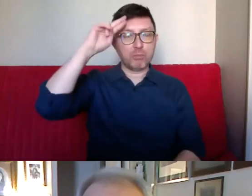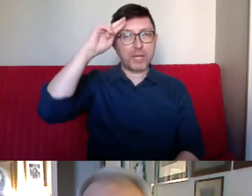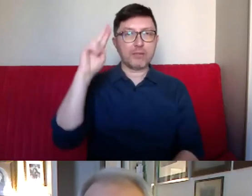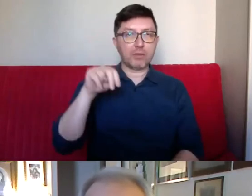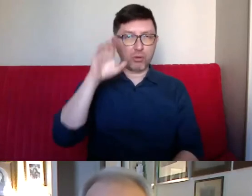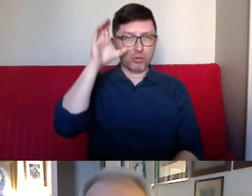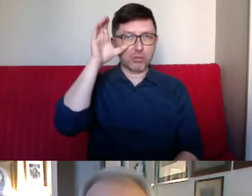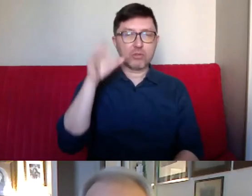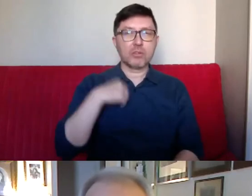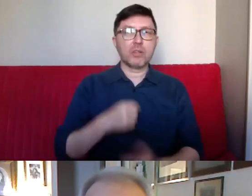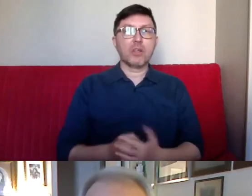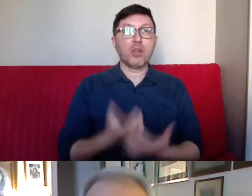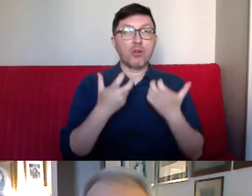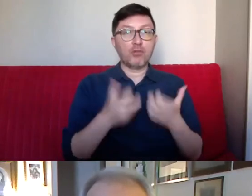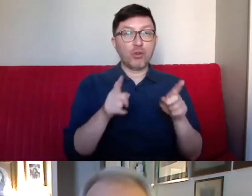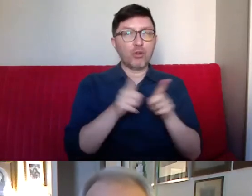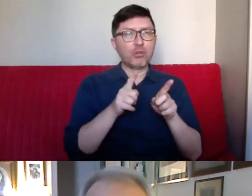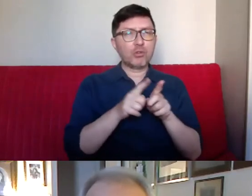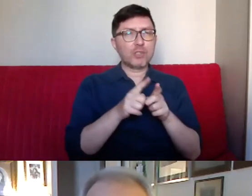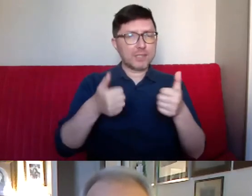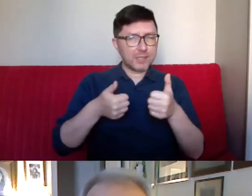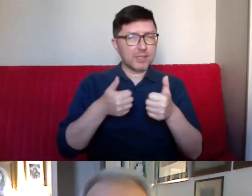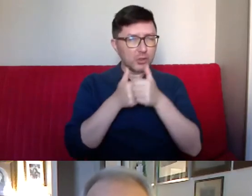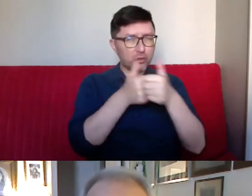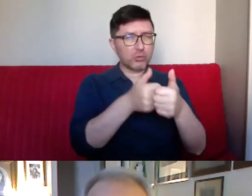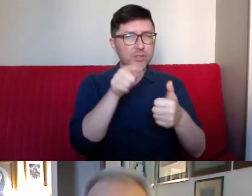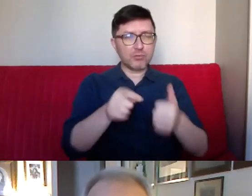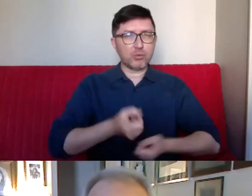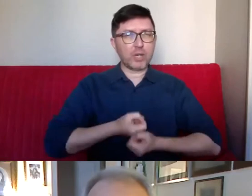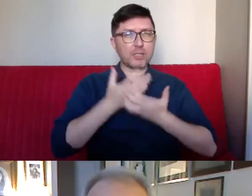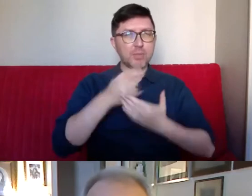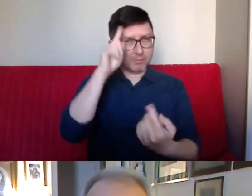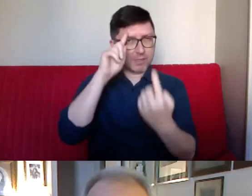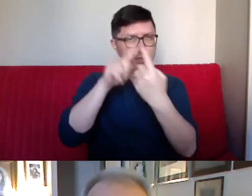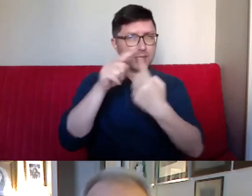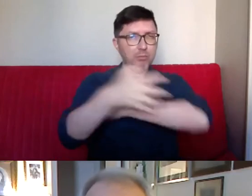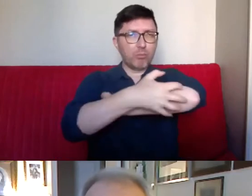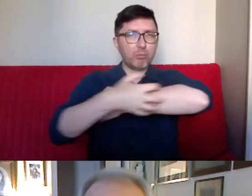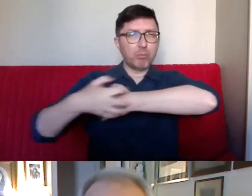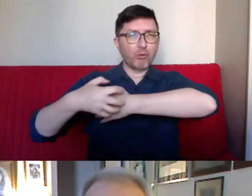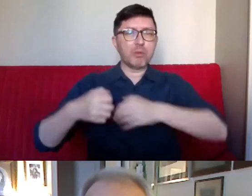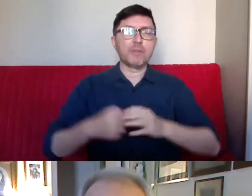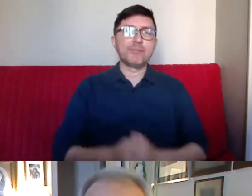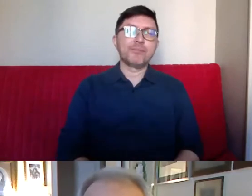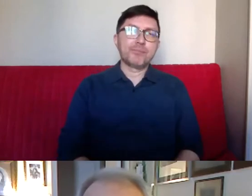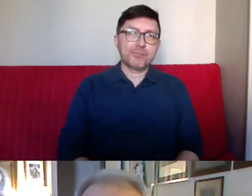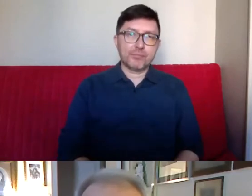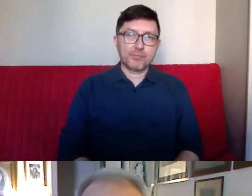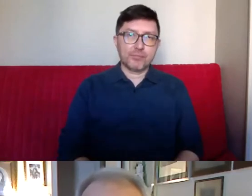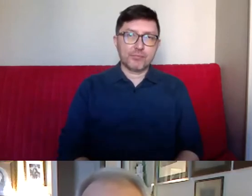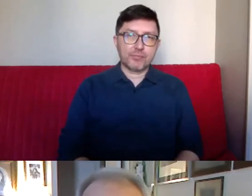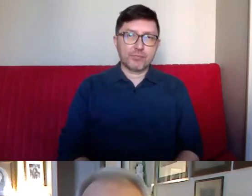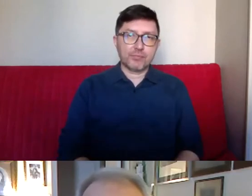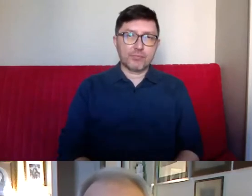poverty, how we put together poverty, disability, lack of